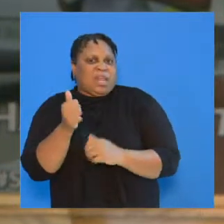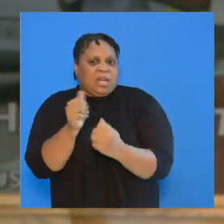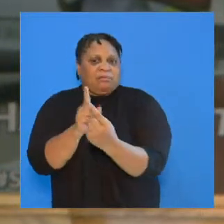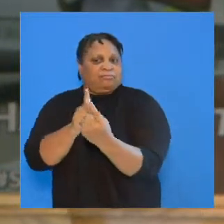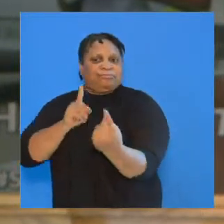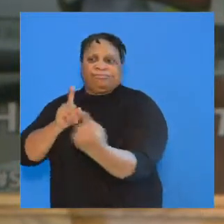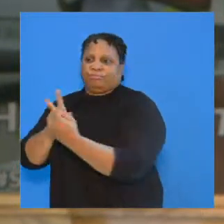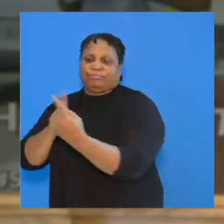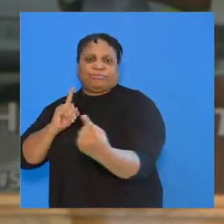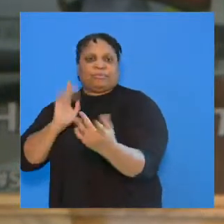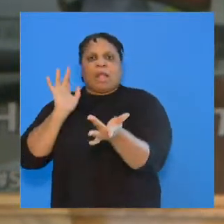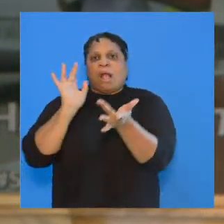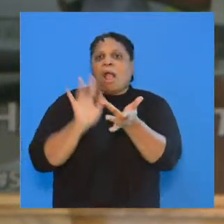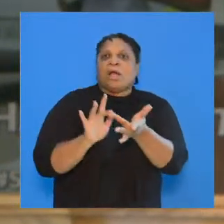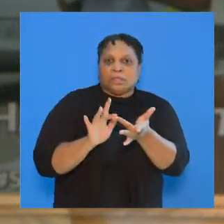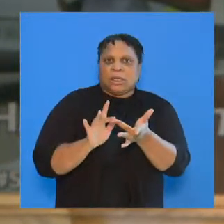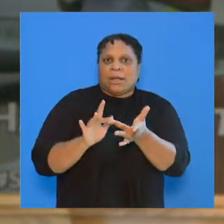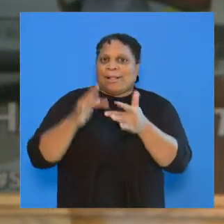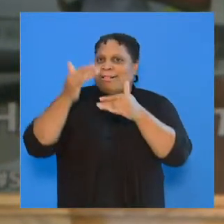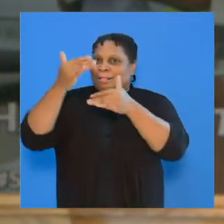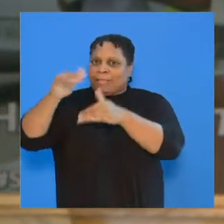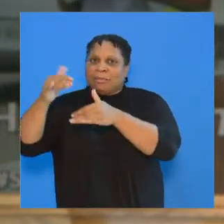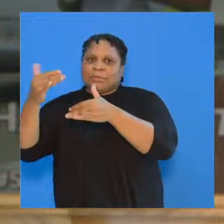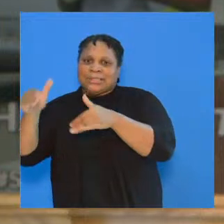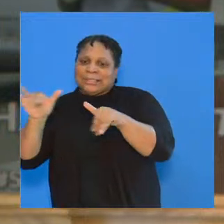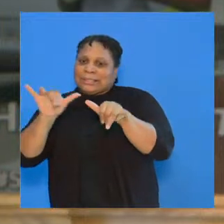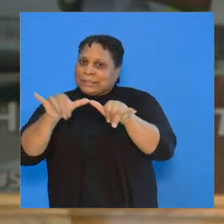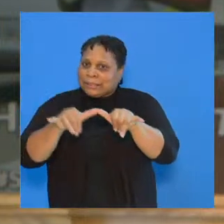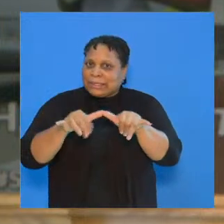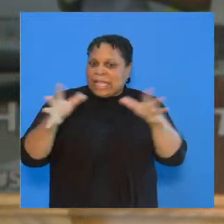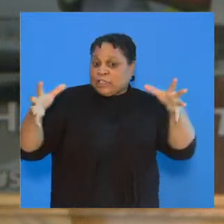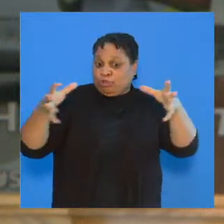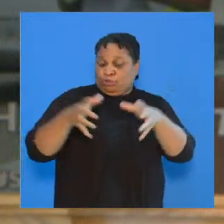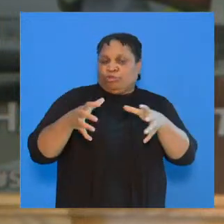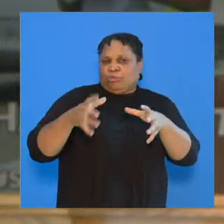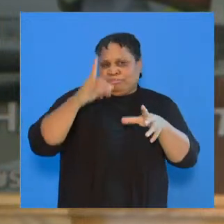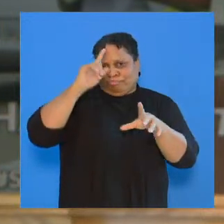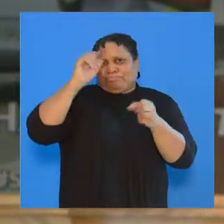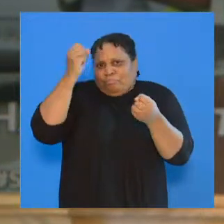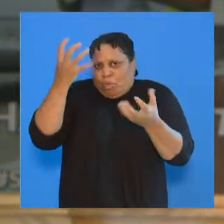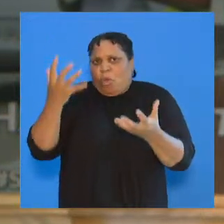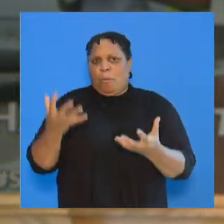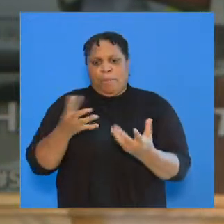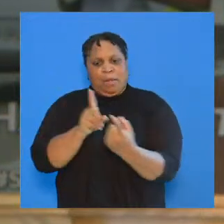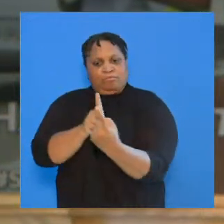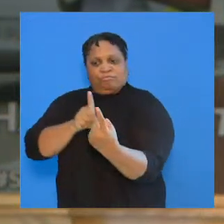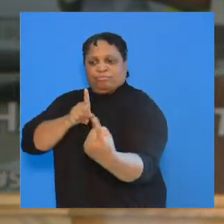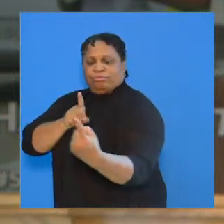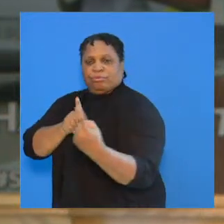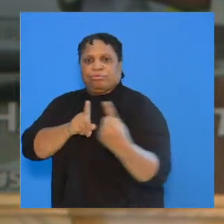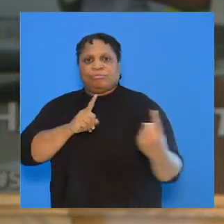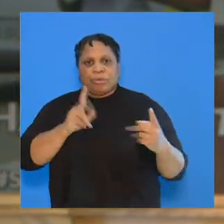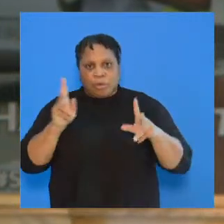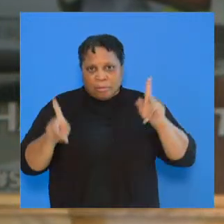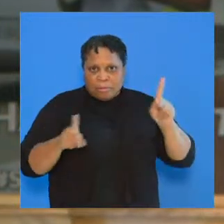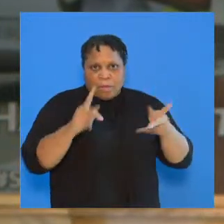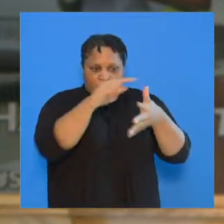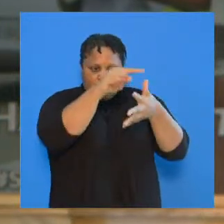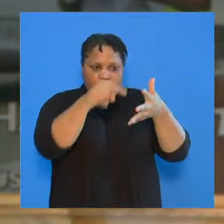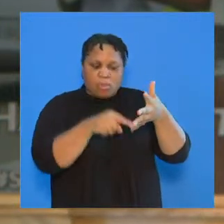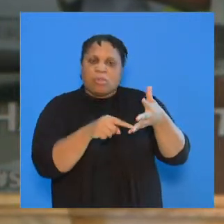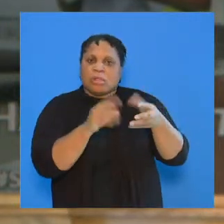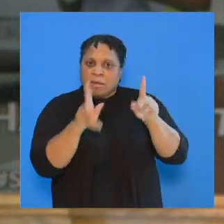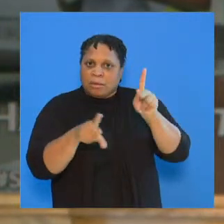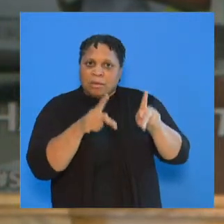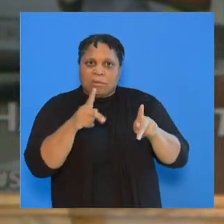contact. Limitations on group sizes should be adhered to, and the current maximum is 20 persons. Please do not